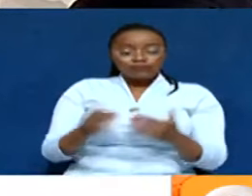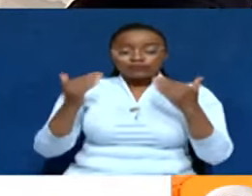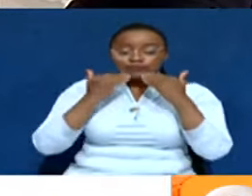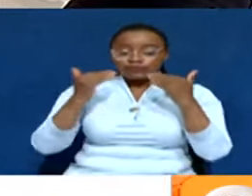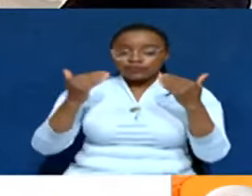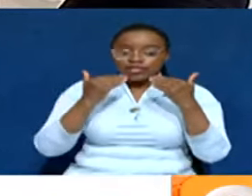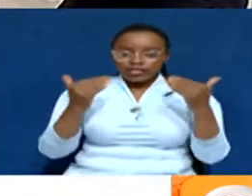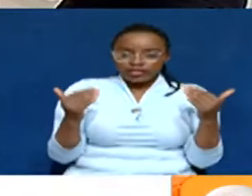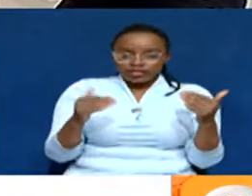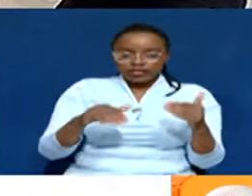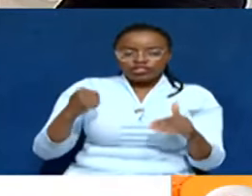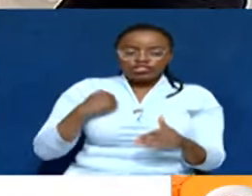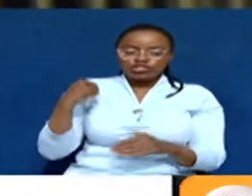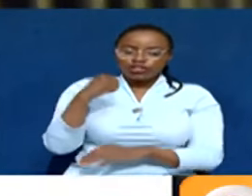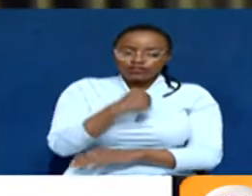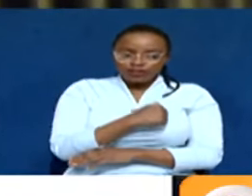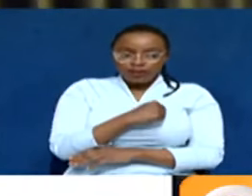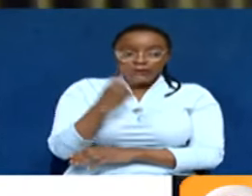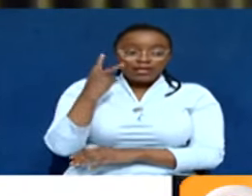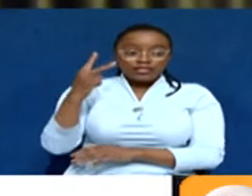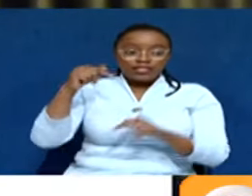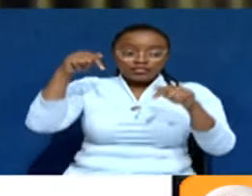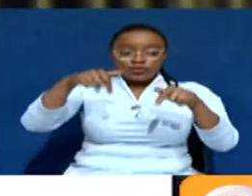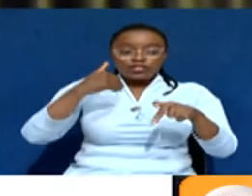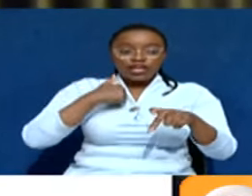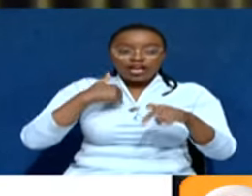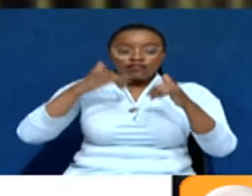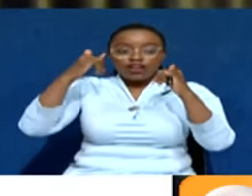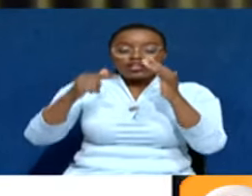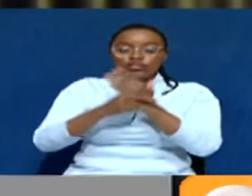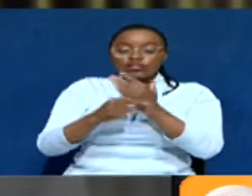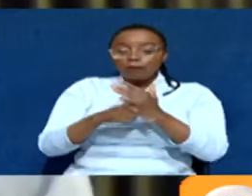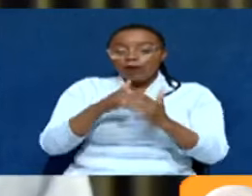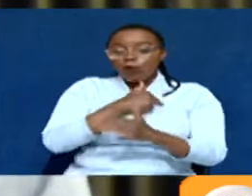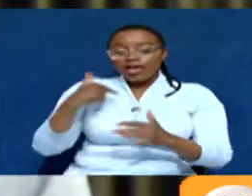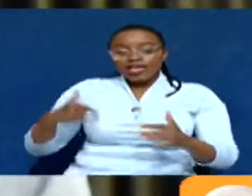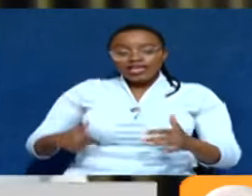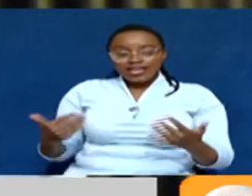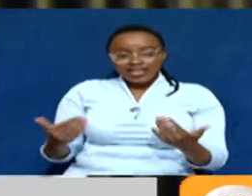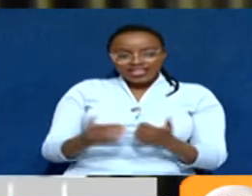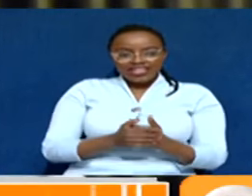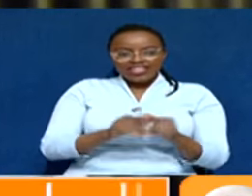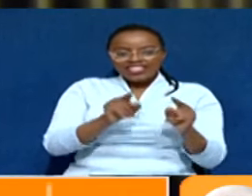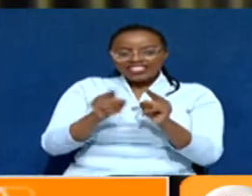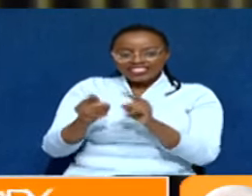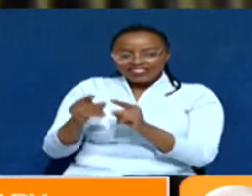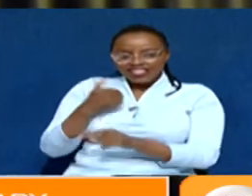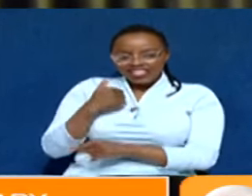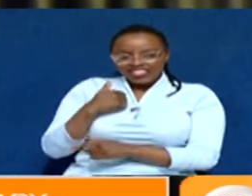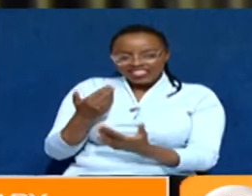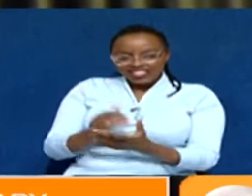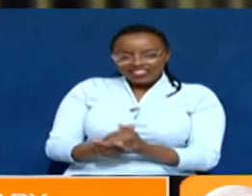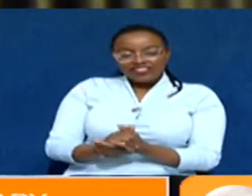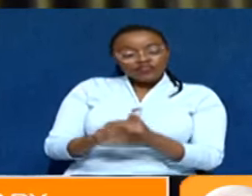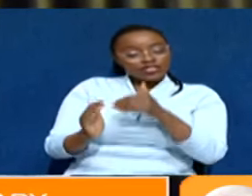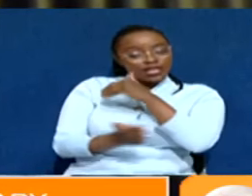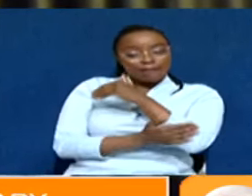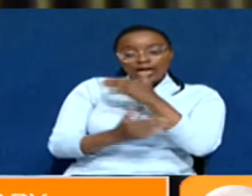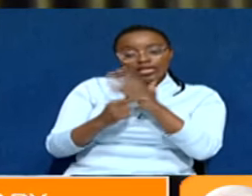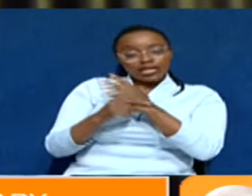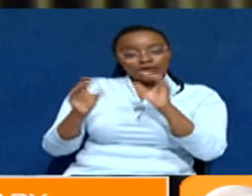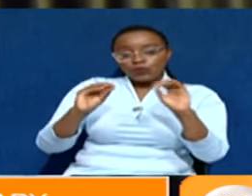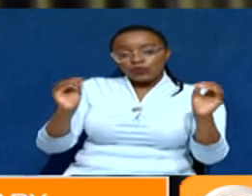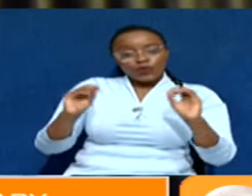Thank you, Jeff. I can see today you have a new name, Wahiga. And that is not... a bad name